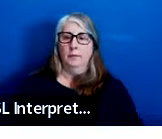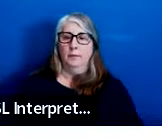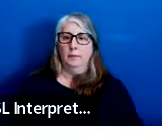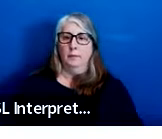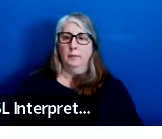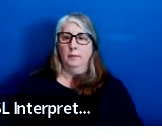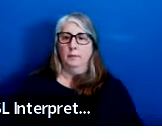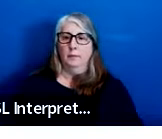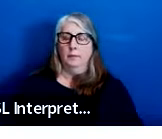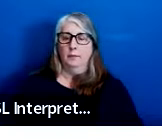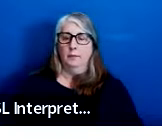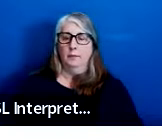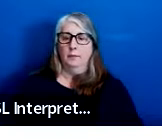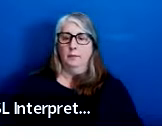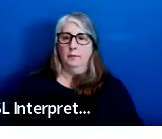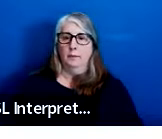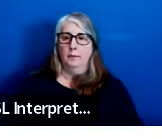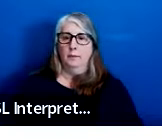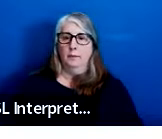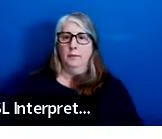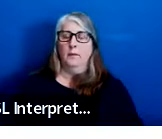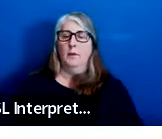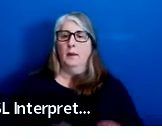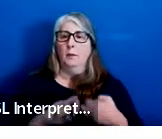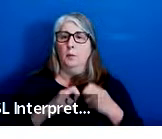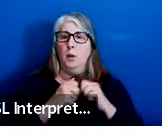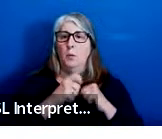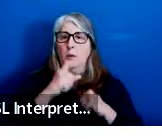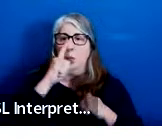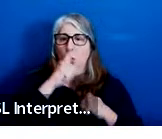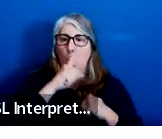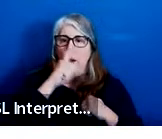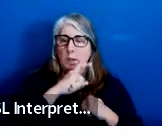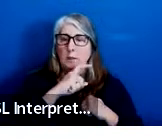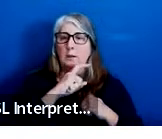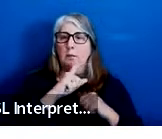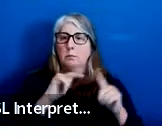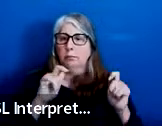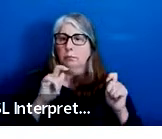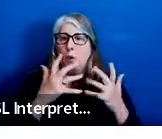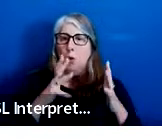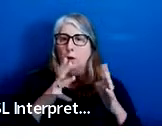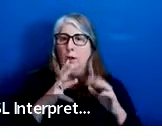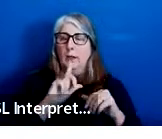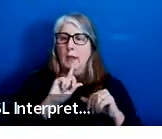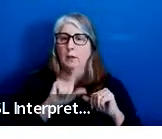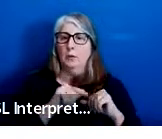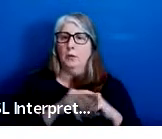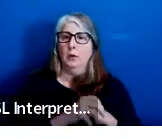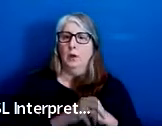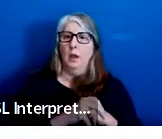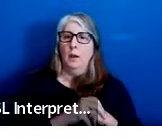Could there be a problem with rodents when composting? $1 million question.